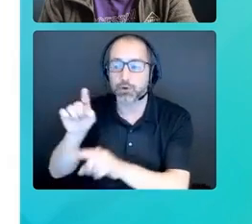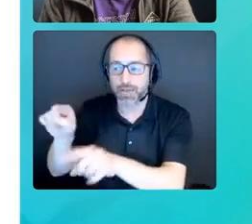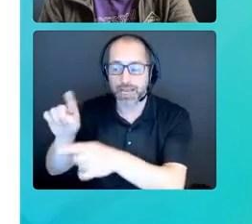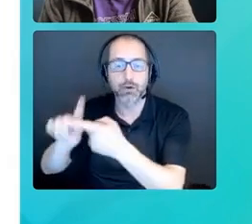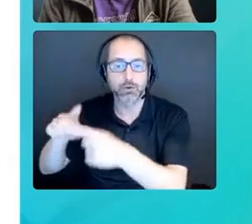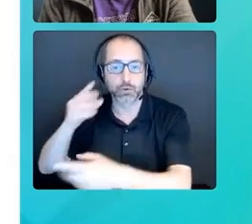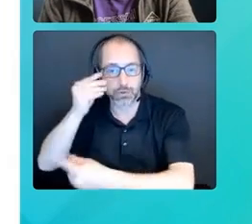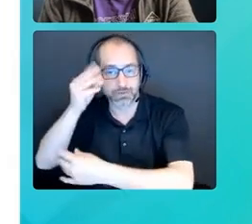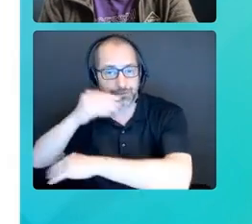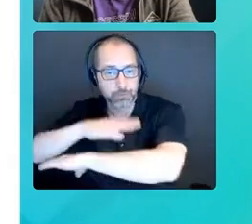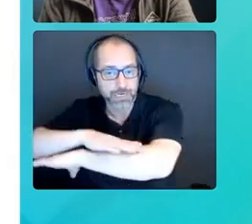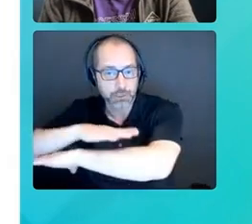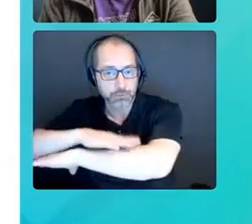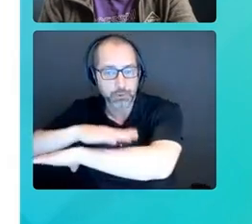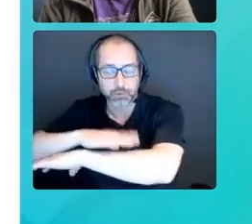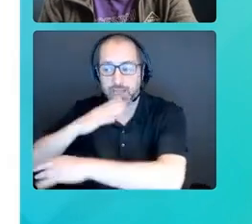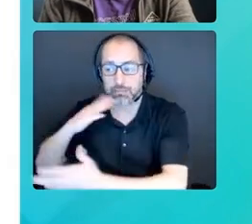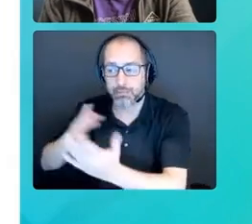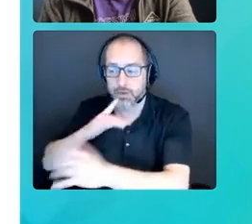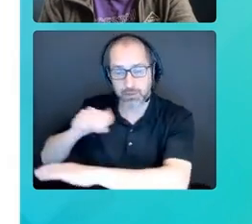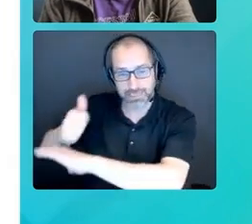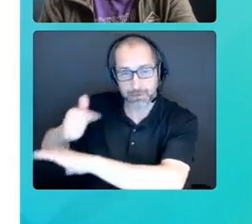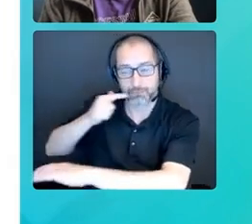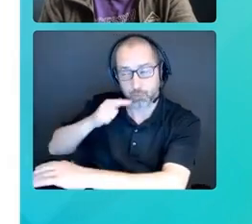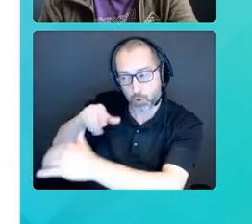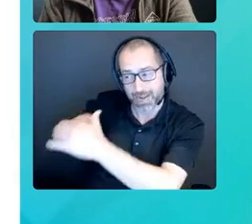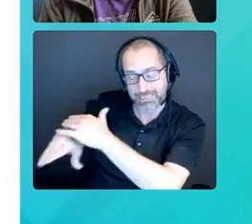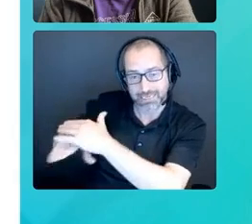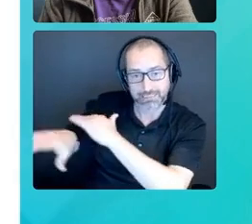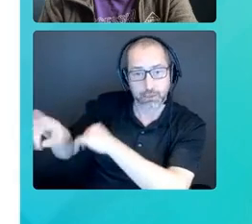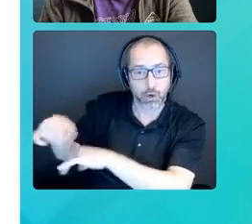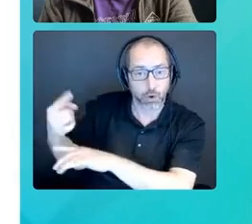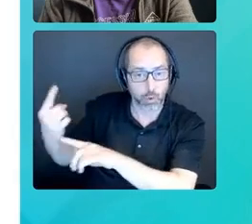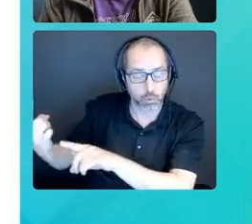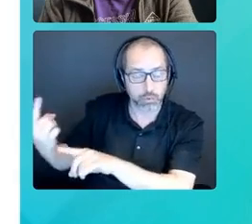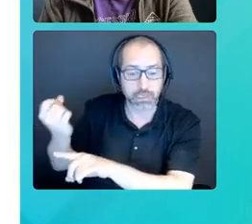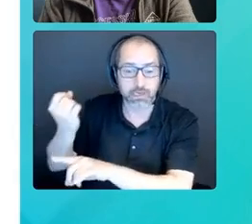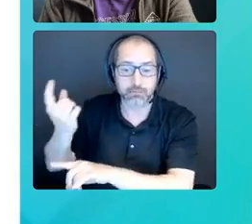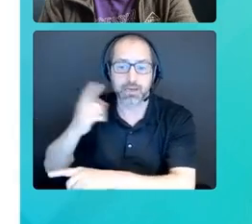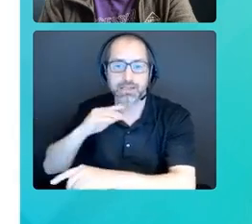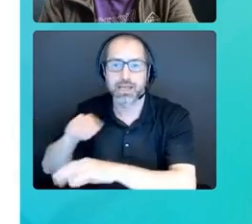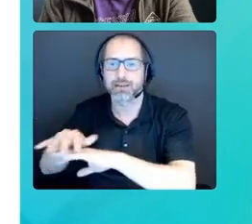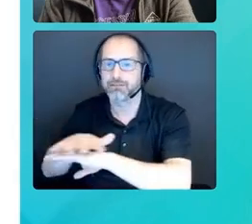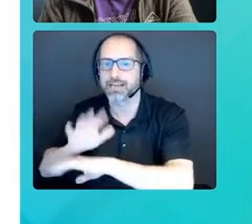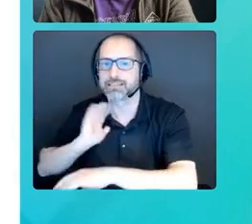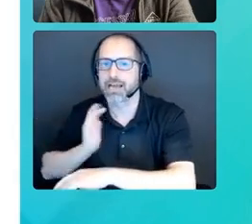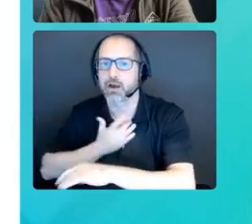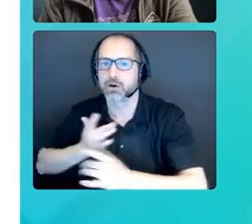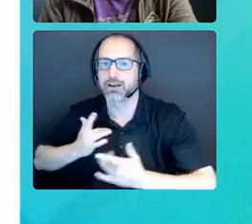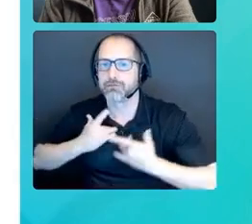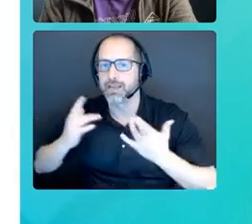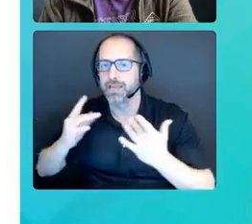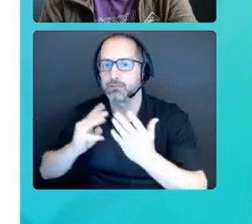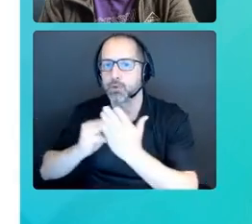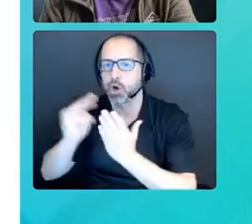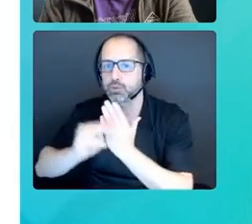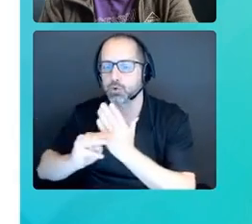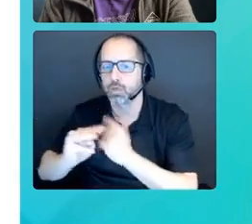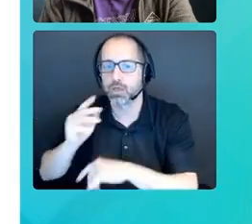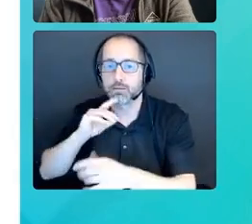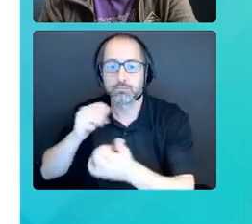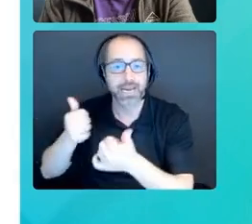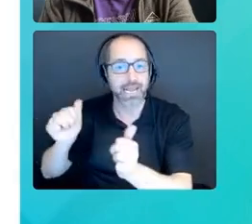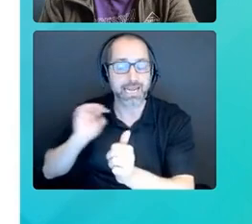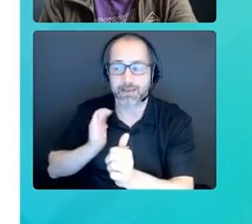to accessibility, because this is largely affecting currently right now our event module. Any of our experts are going to be there to be able to go